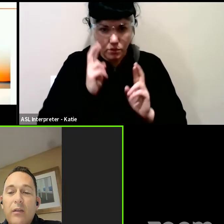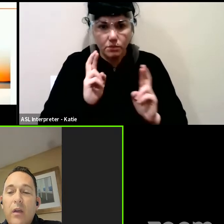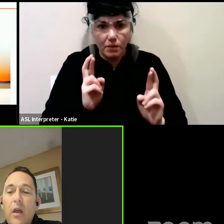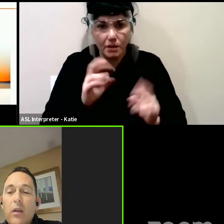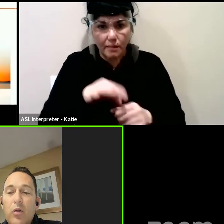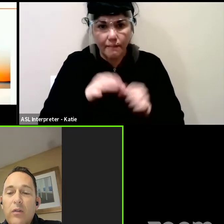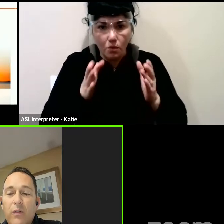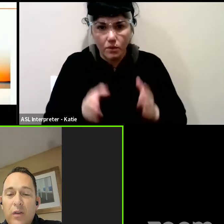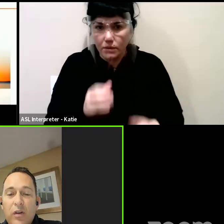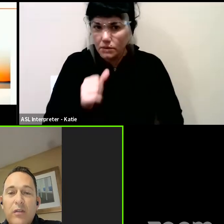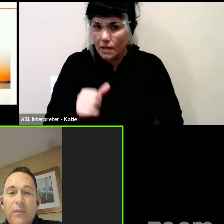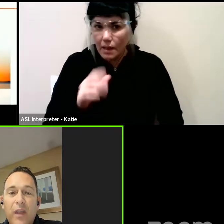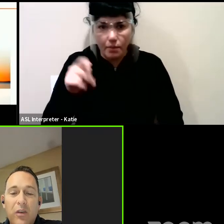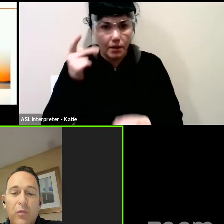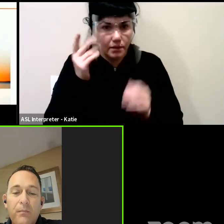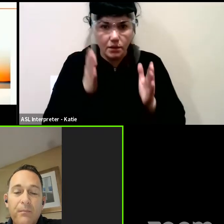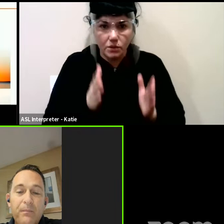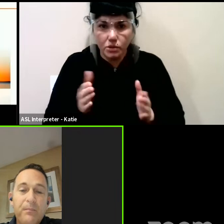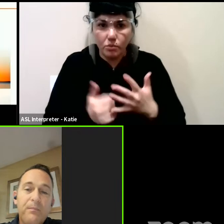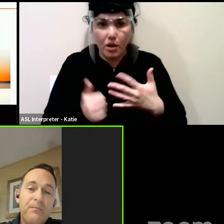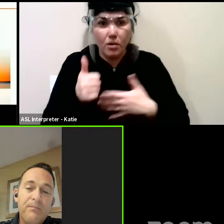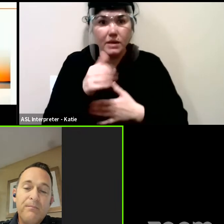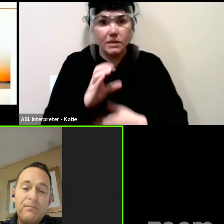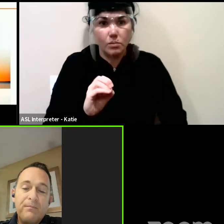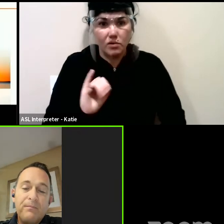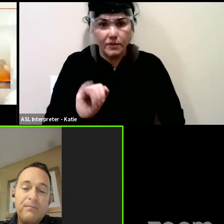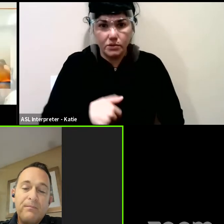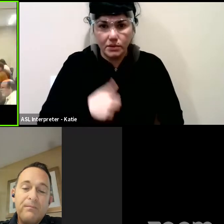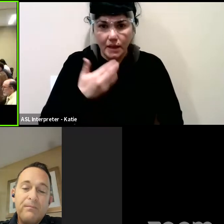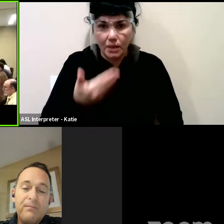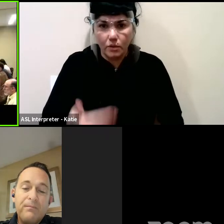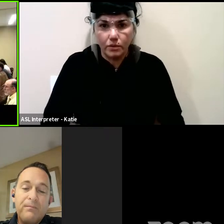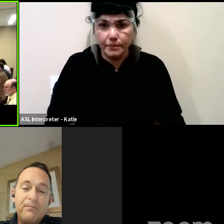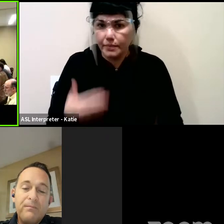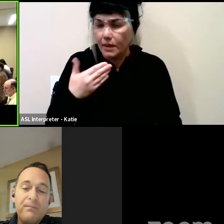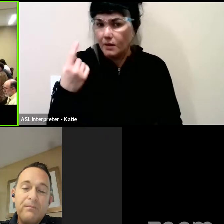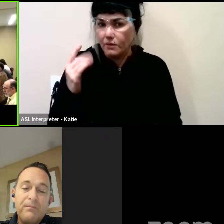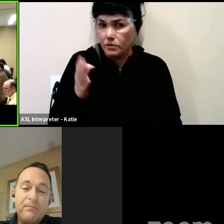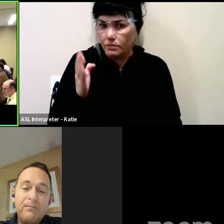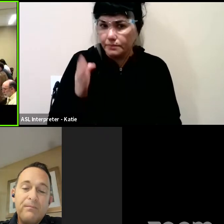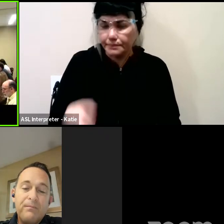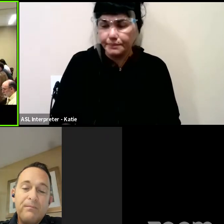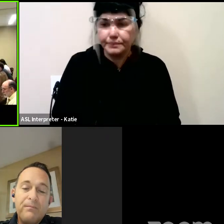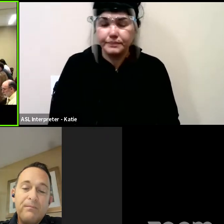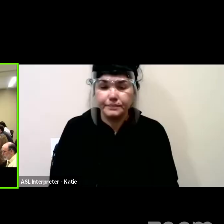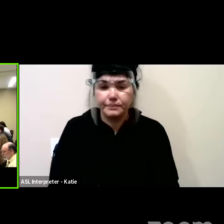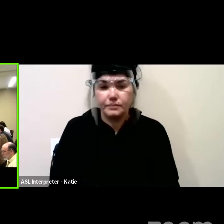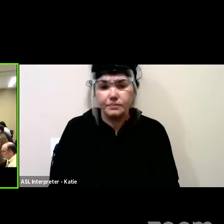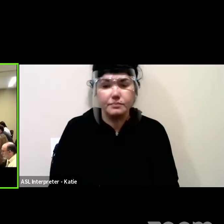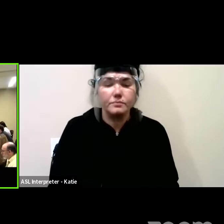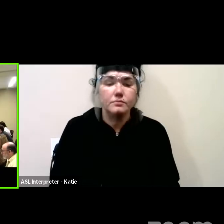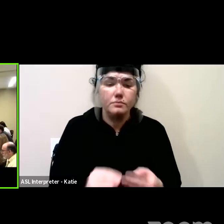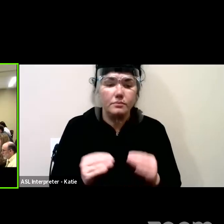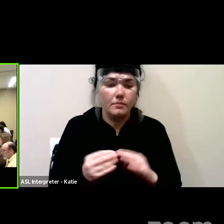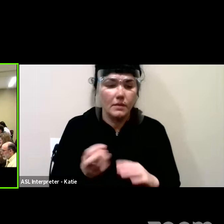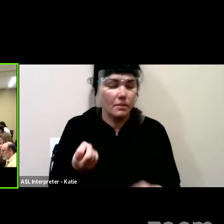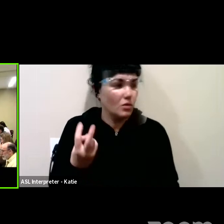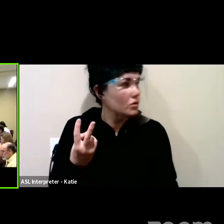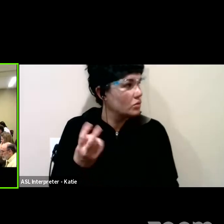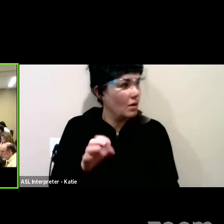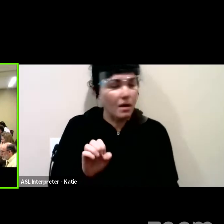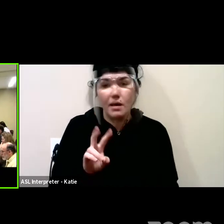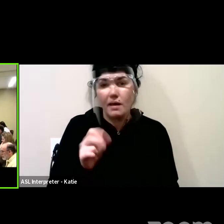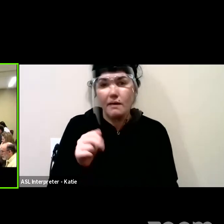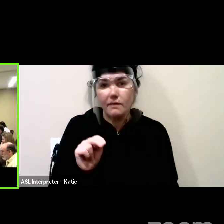privatize communities of interest thank you thank you for addressing the commission um next in line is number 12 evan